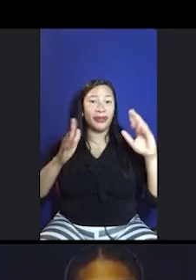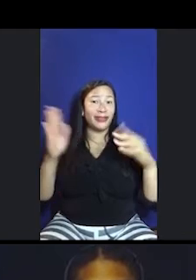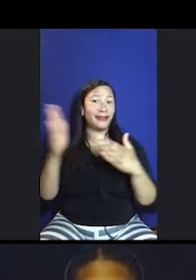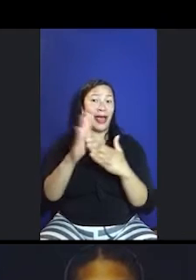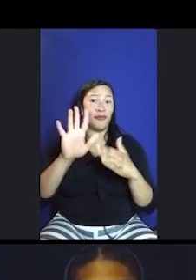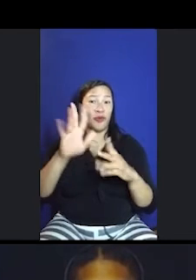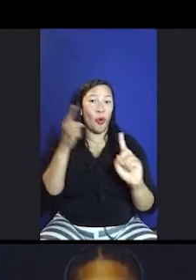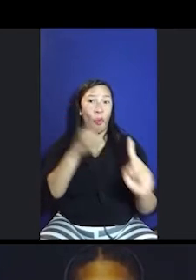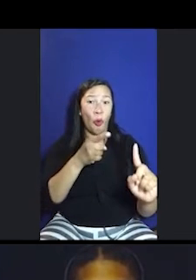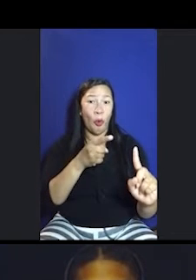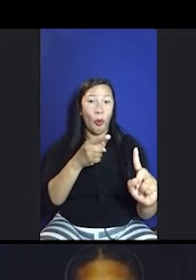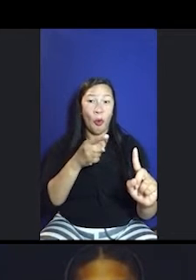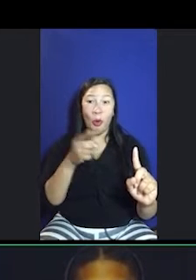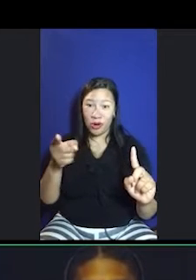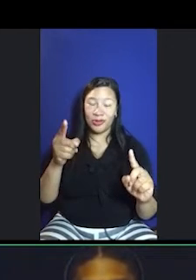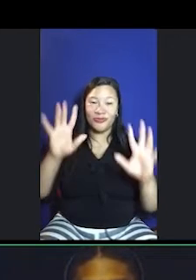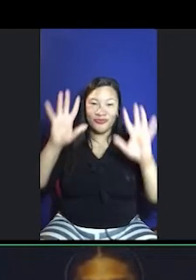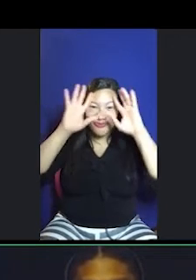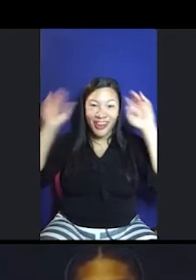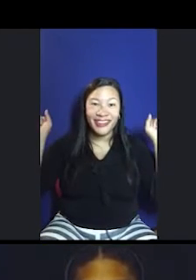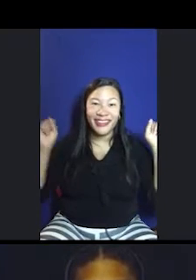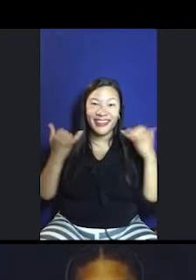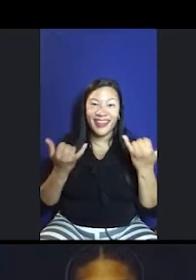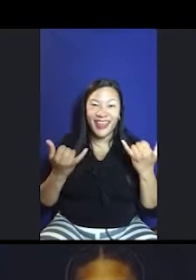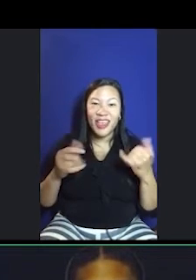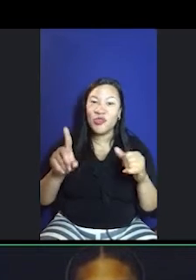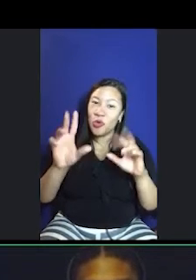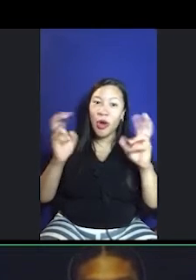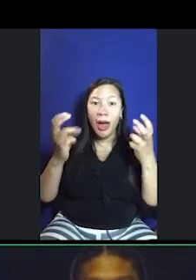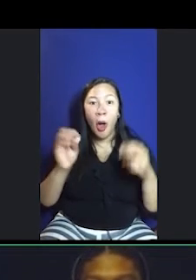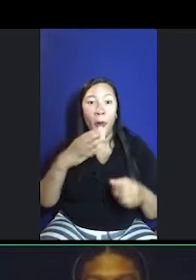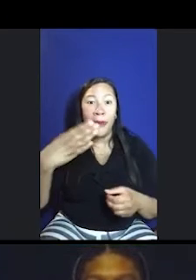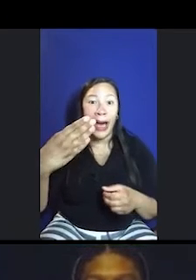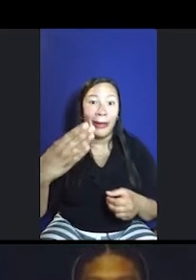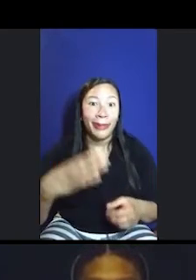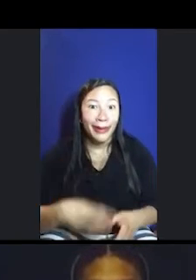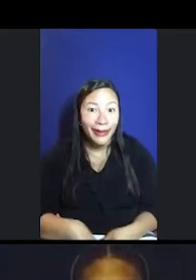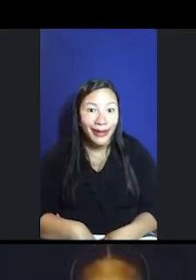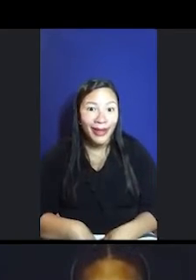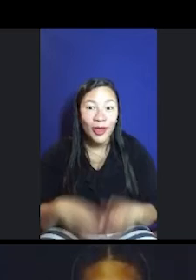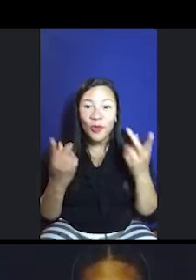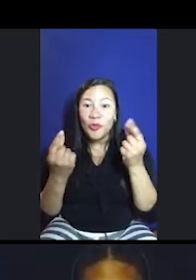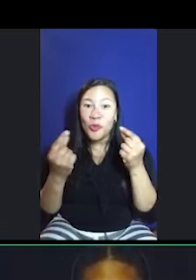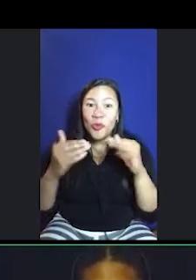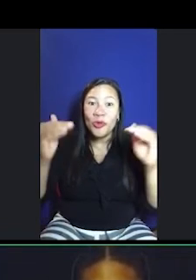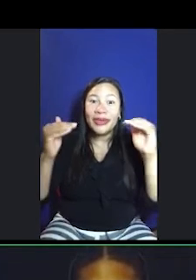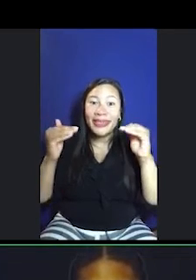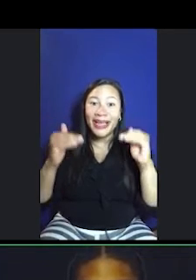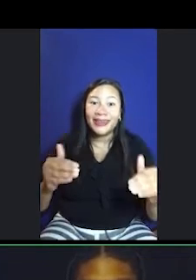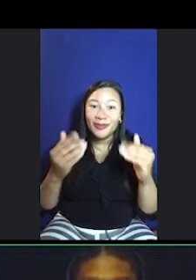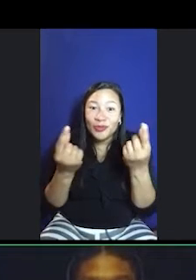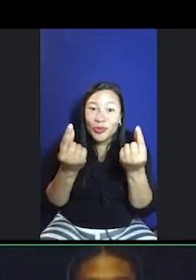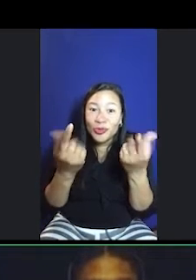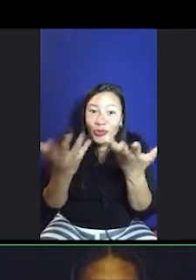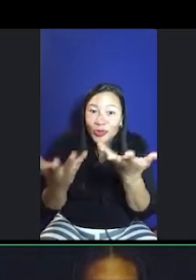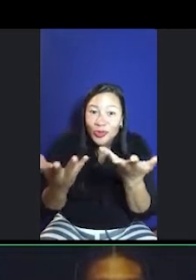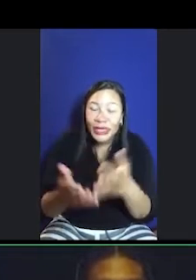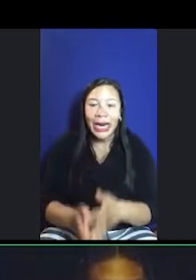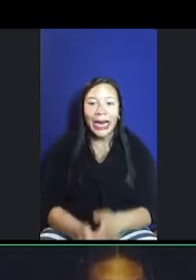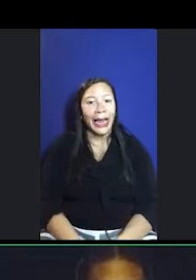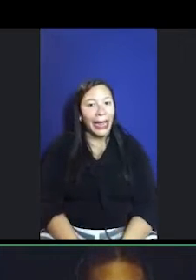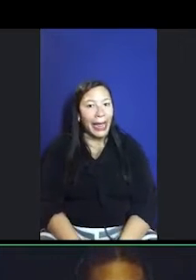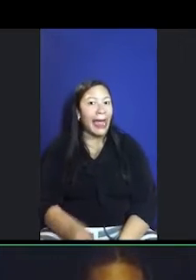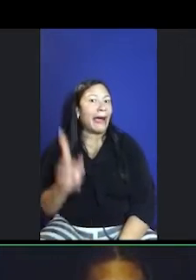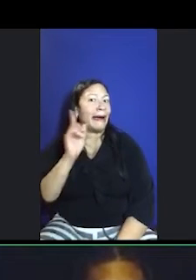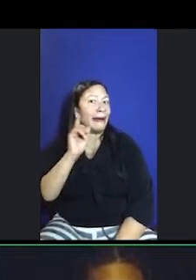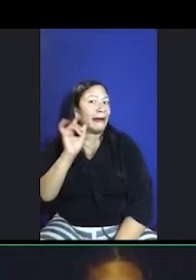said, you press, you Obama in this situation. What do you do next? Yeah, I did hear that.